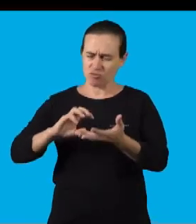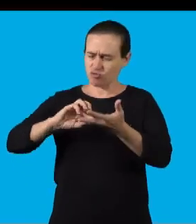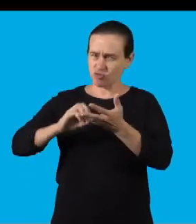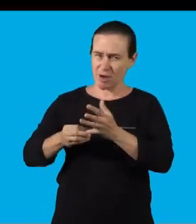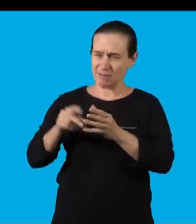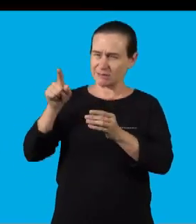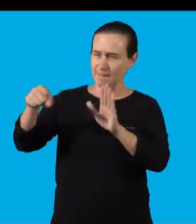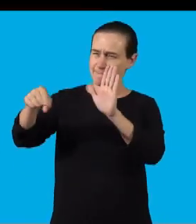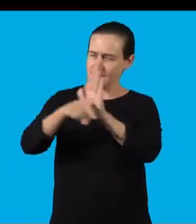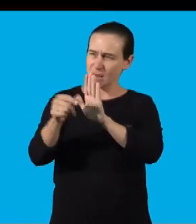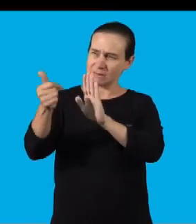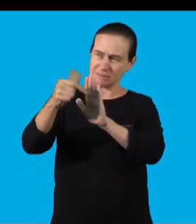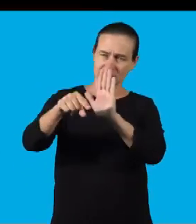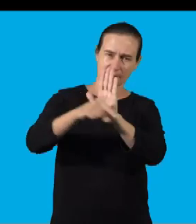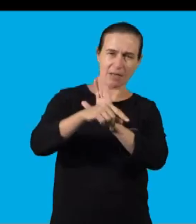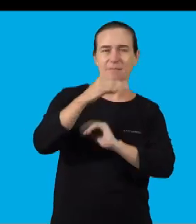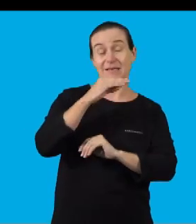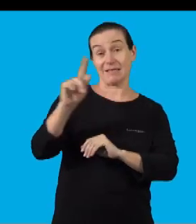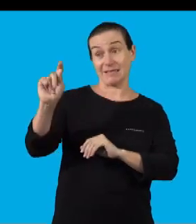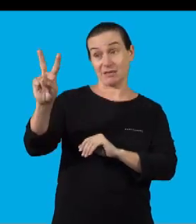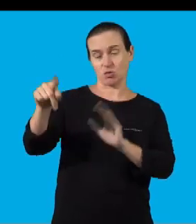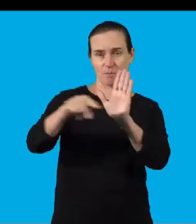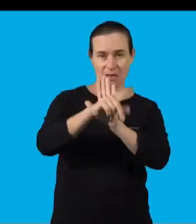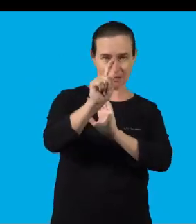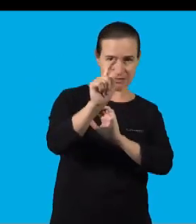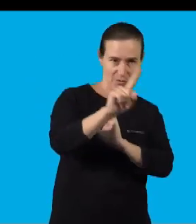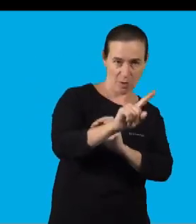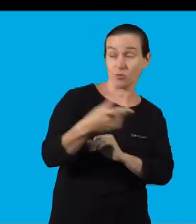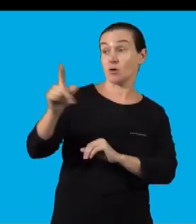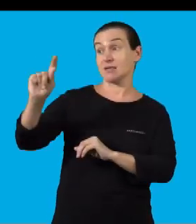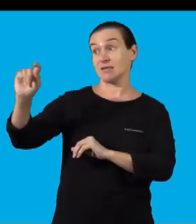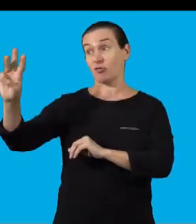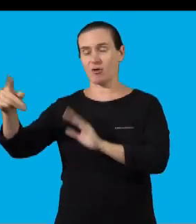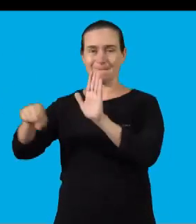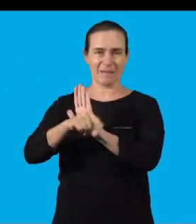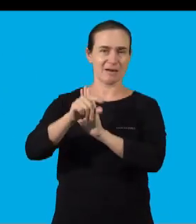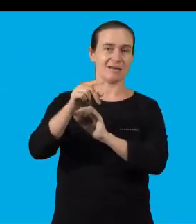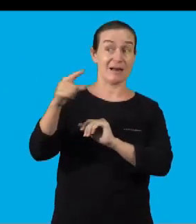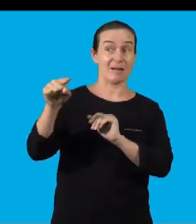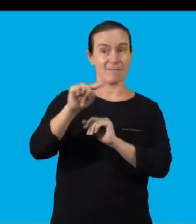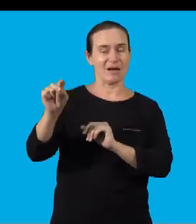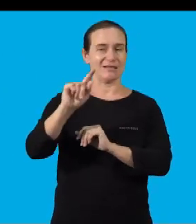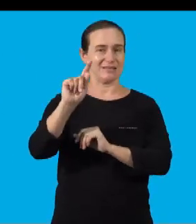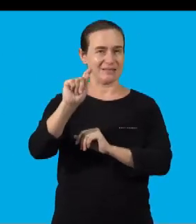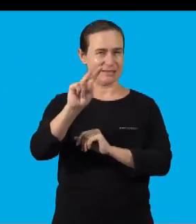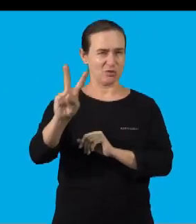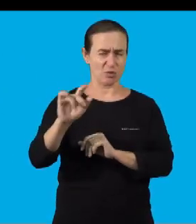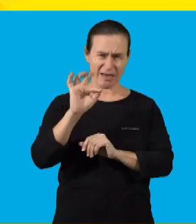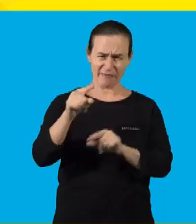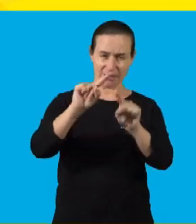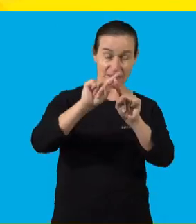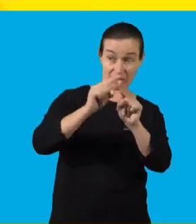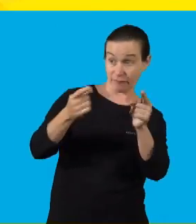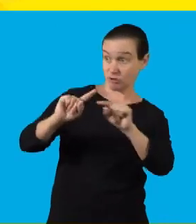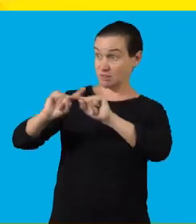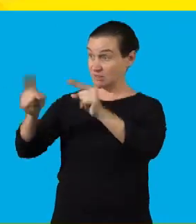subtract those terms. So that is T2 minus T1 or T3 minus T2. If the first difference is not the same, we're going